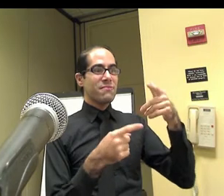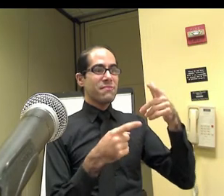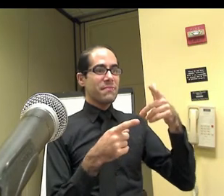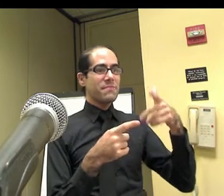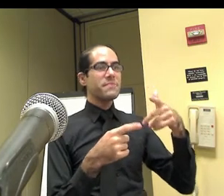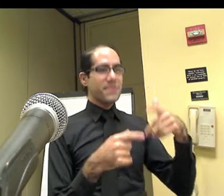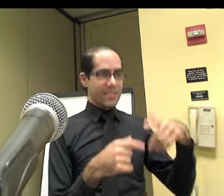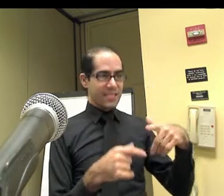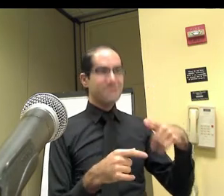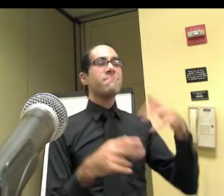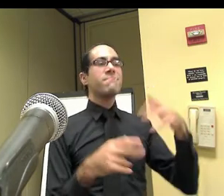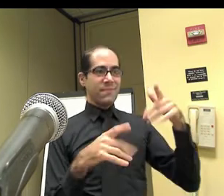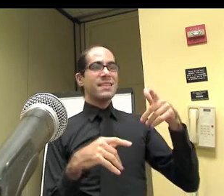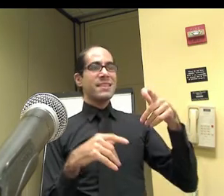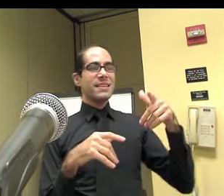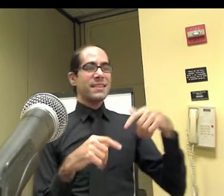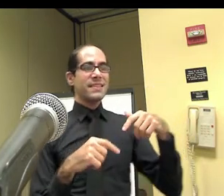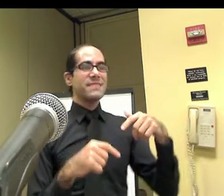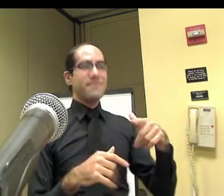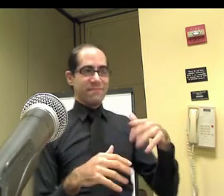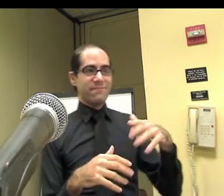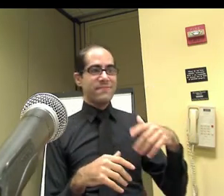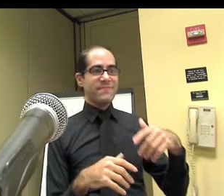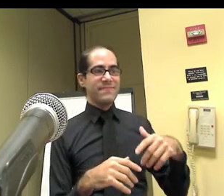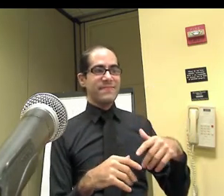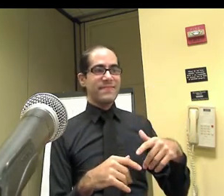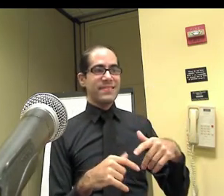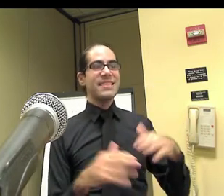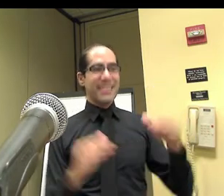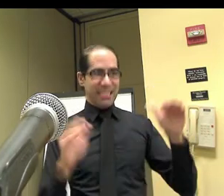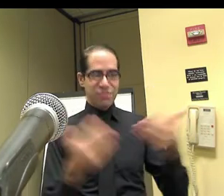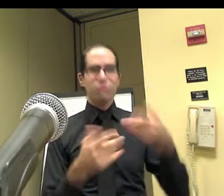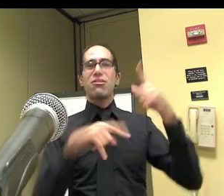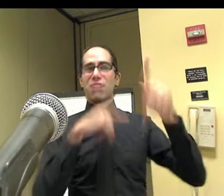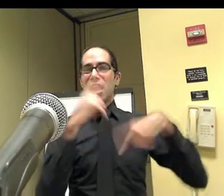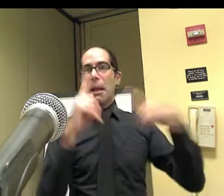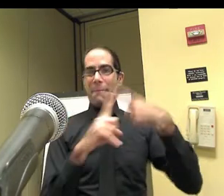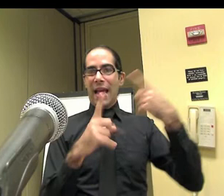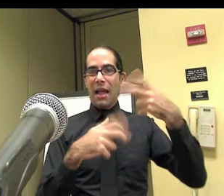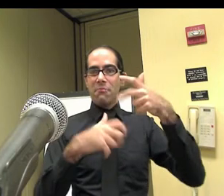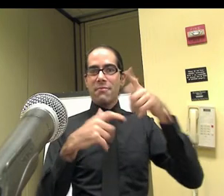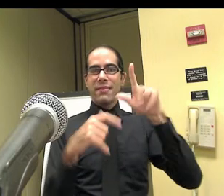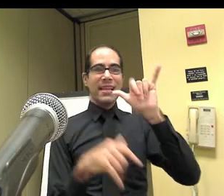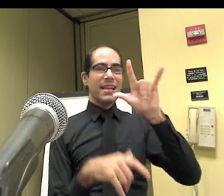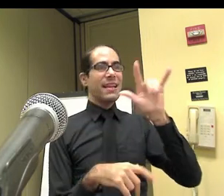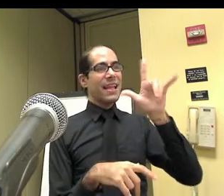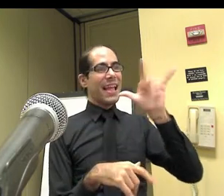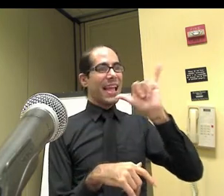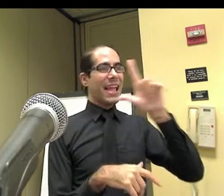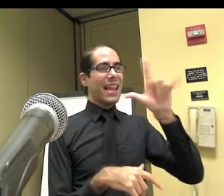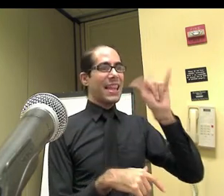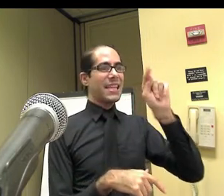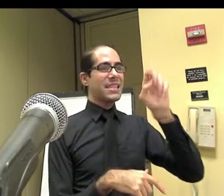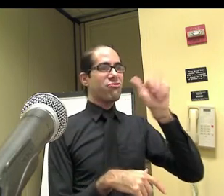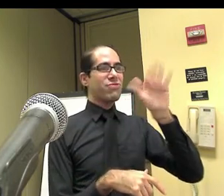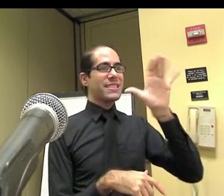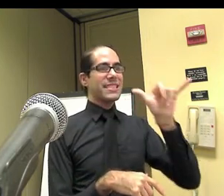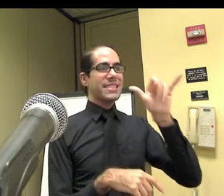of short, as Simone had mentioned earlier. He was talking